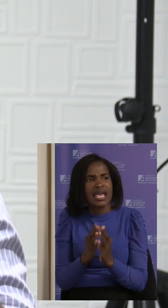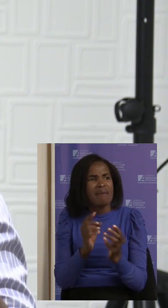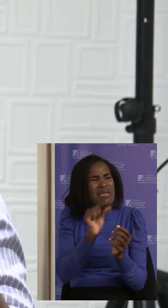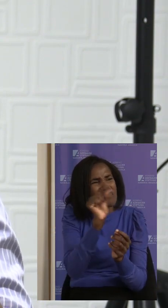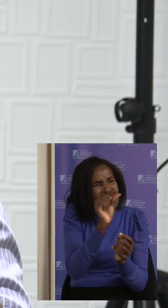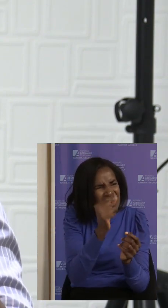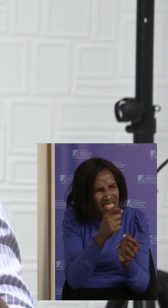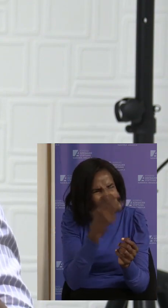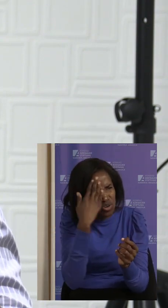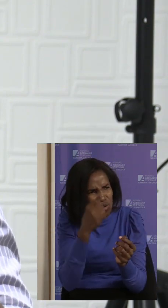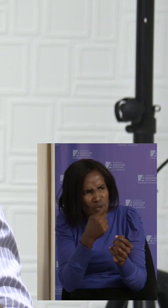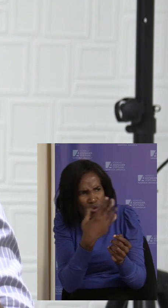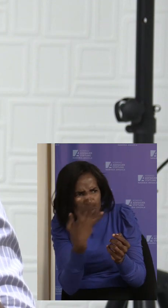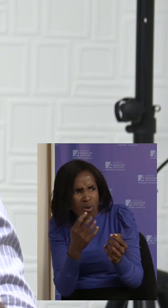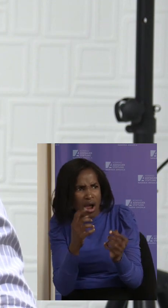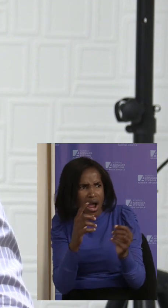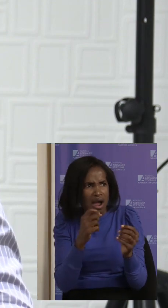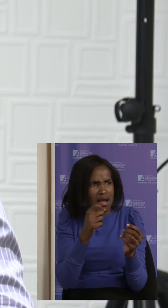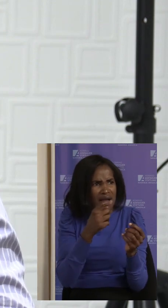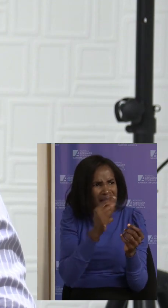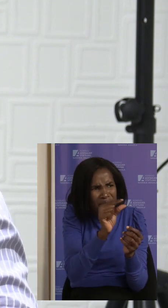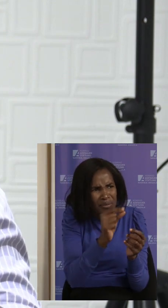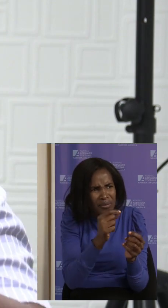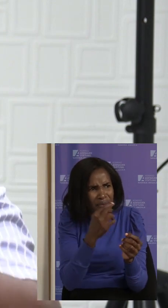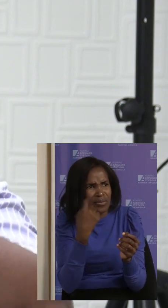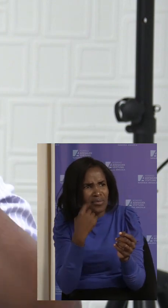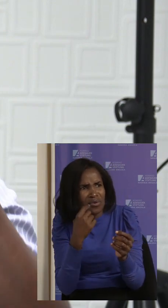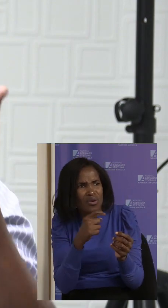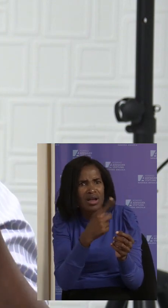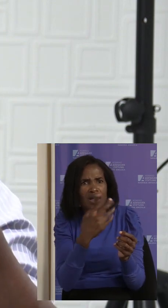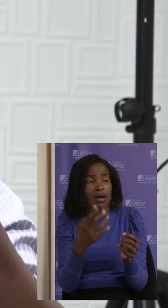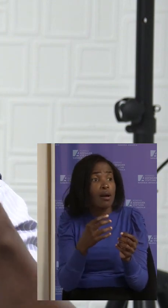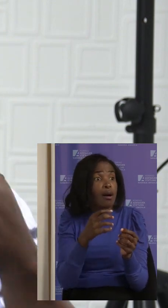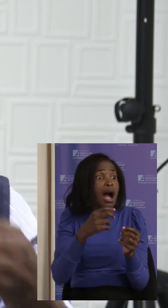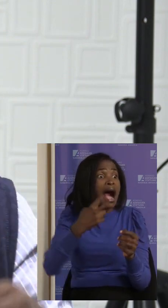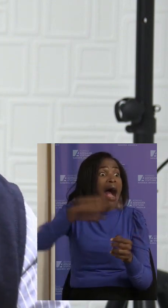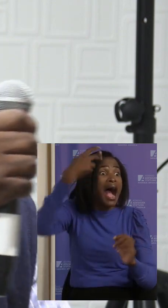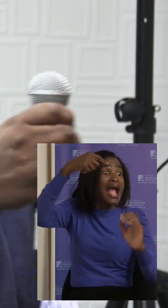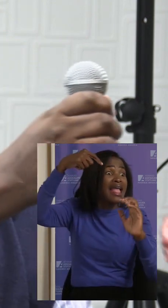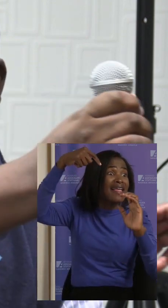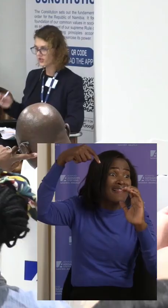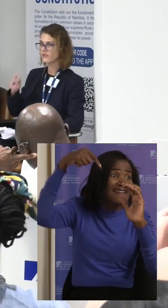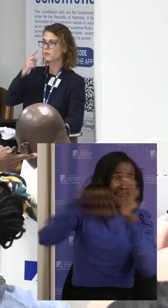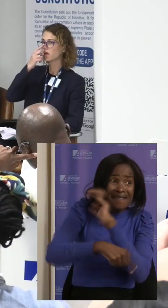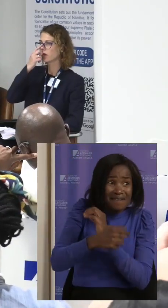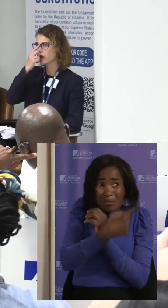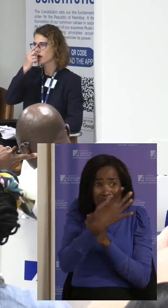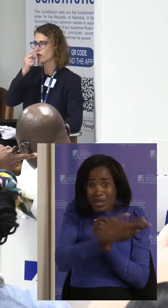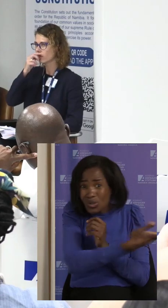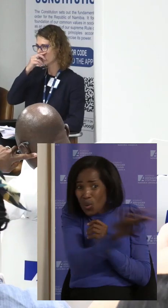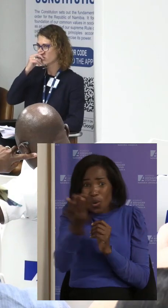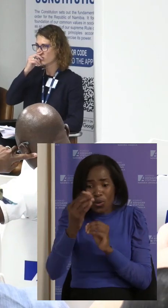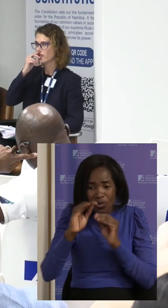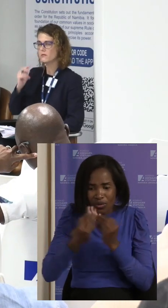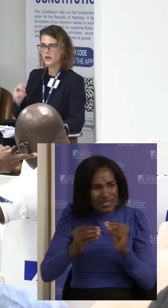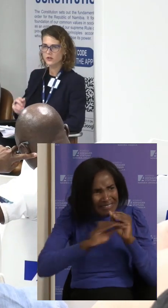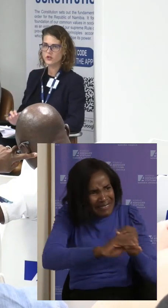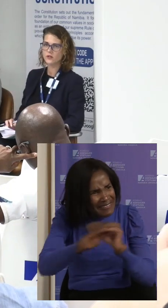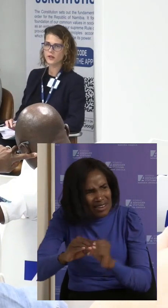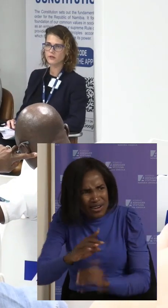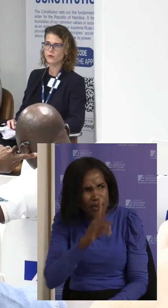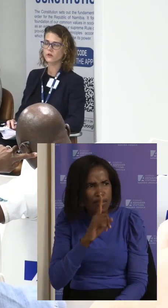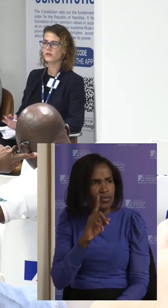English, literacy of science. But not everybody needs to do high-level mathematics. Thank you. Okay, thank you. Also, I just want to